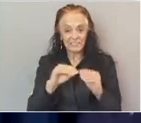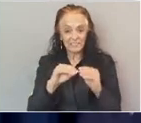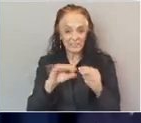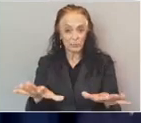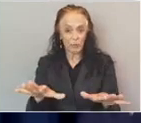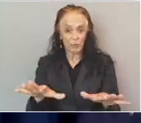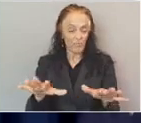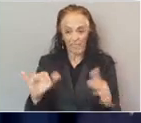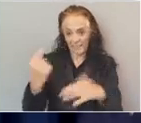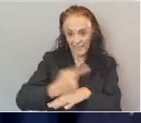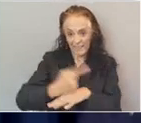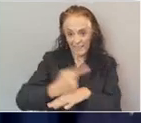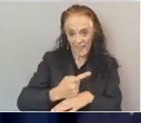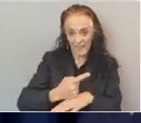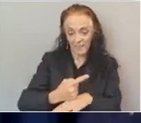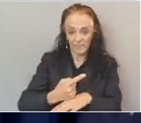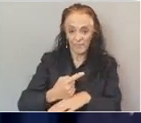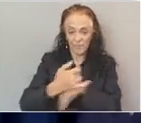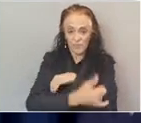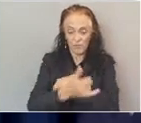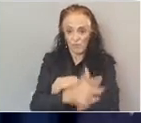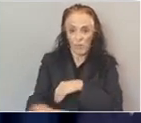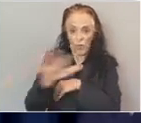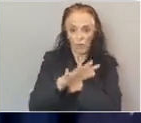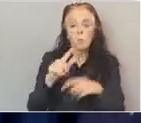Today, we have nearly 6 million.